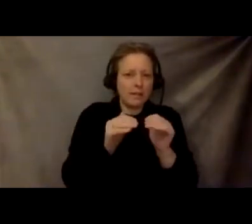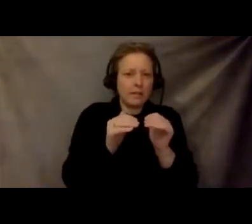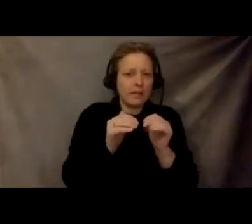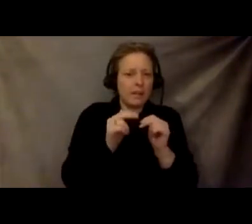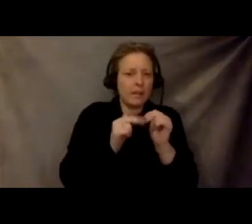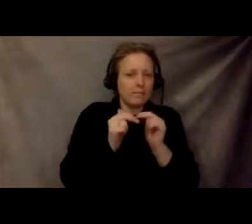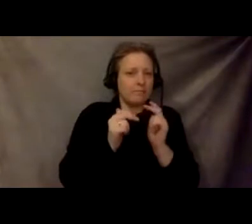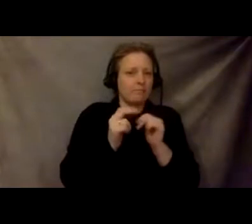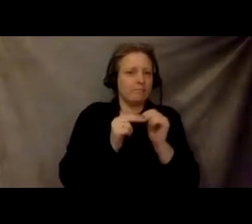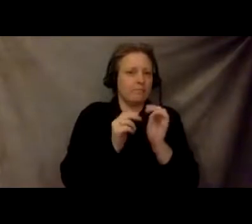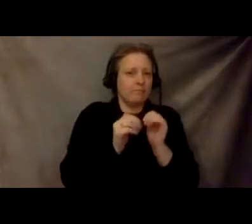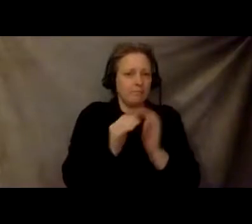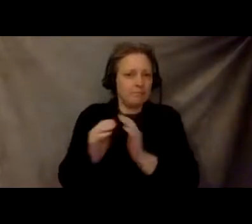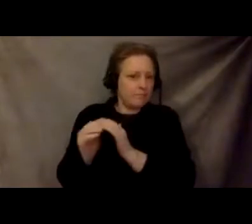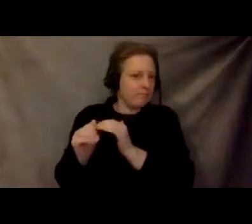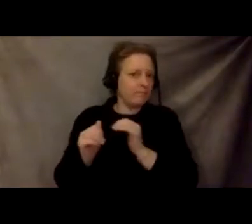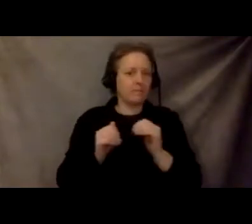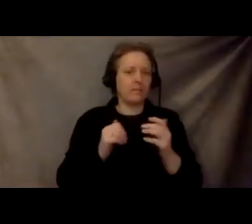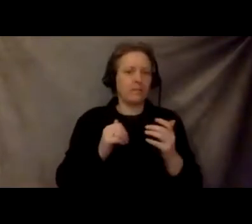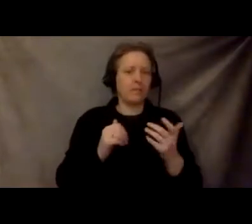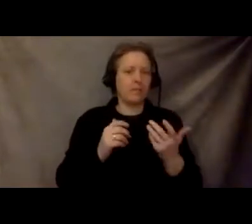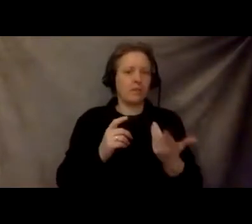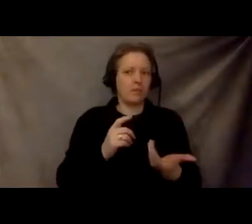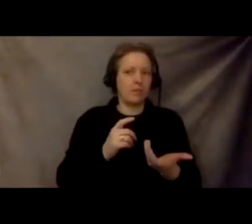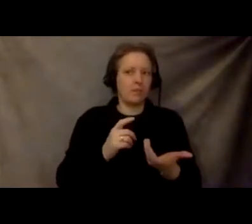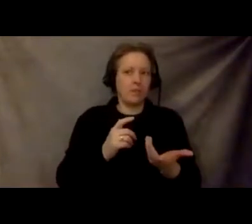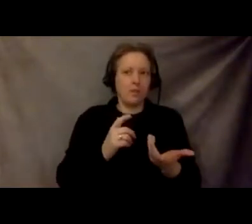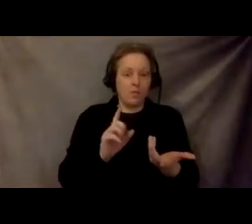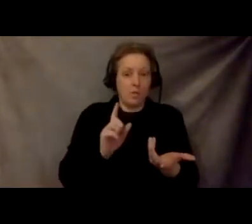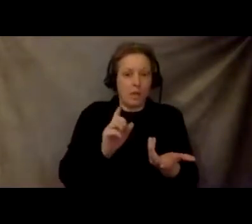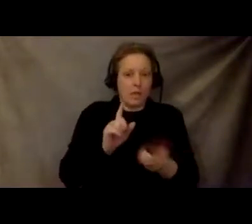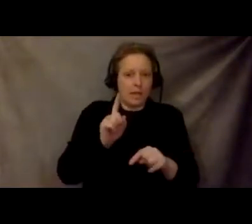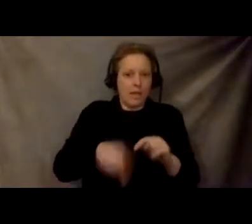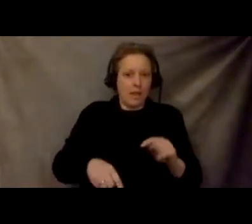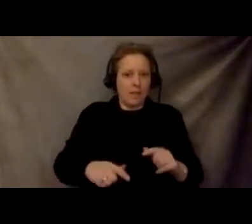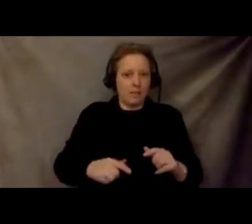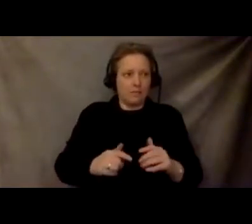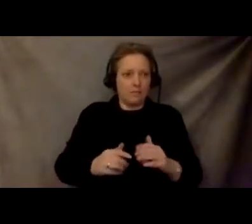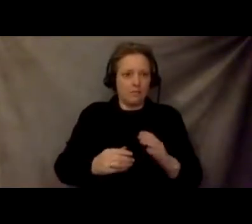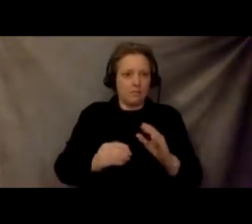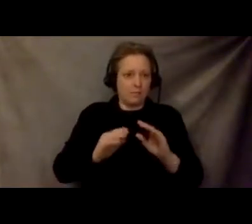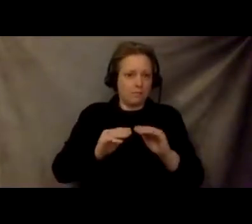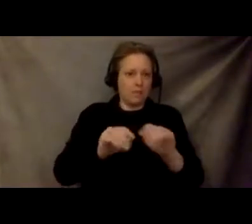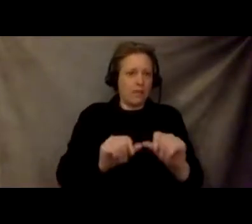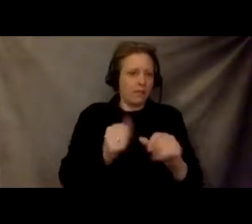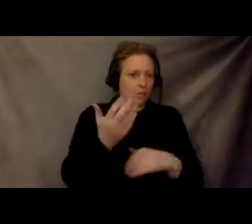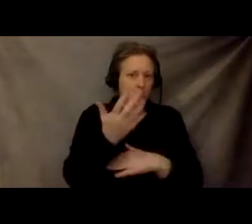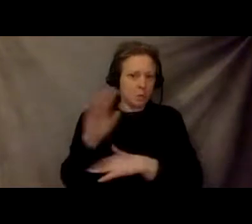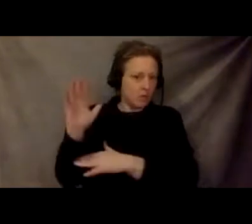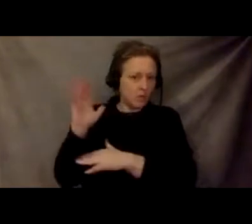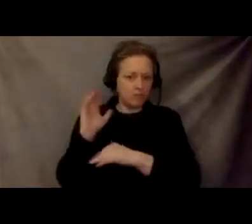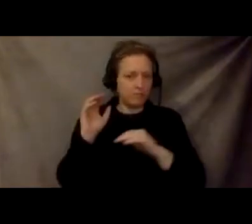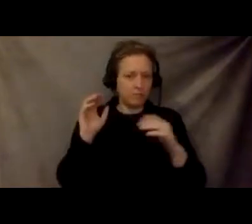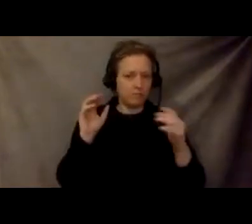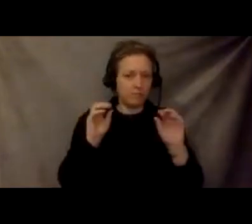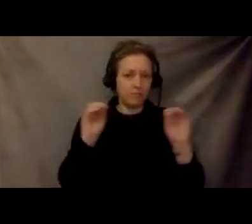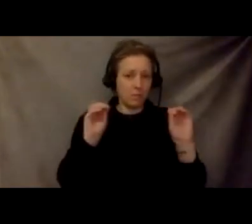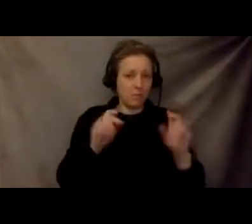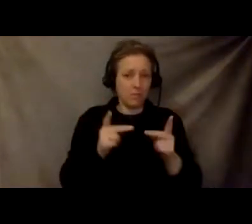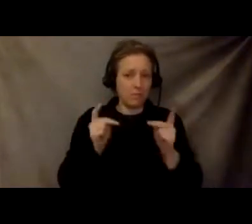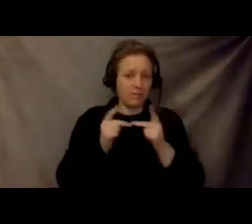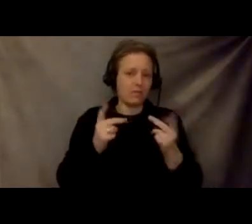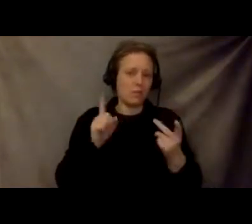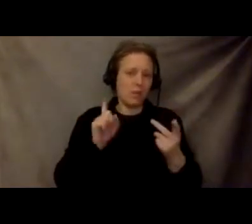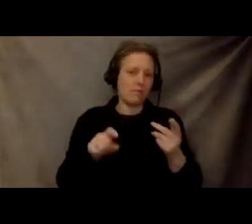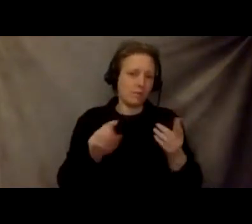alone any plant or tree. I mean, we've got to figure out how to be more thoughtful about this. I mean, it's not good.